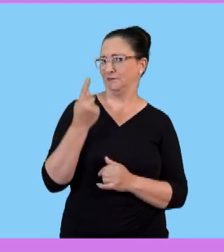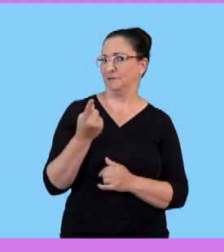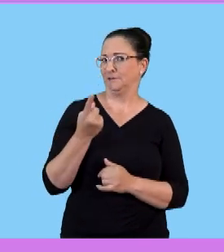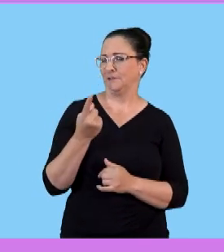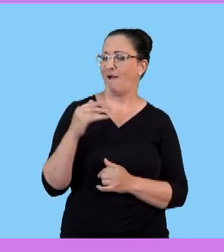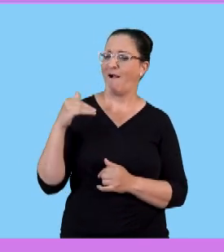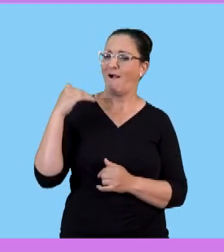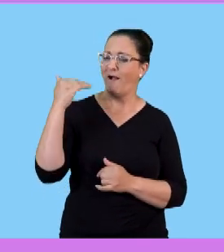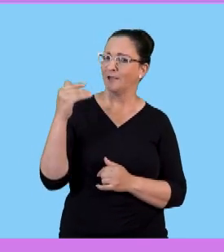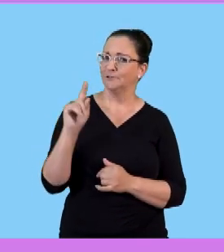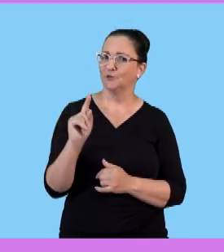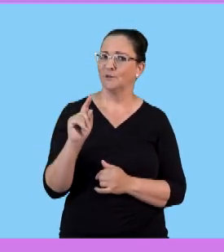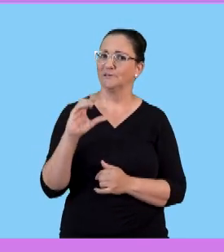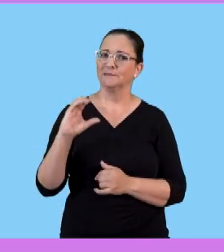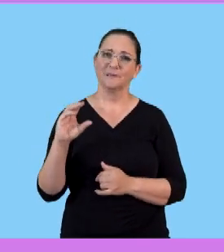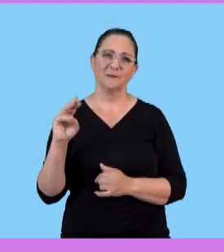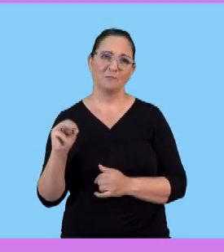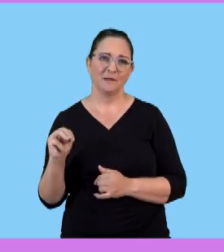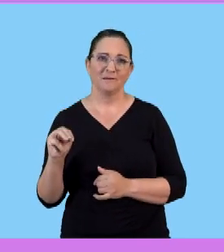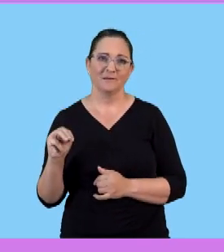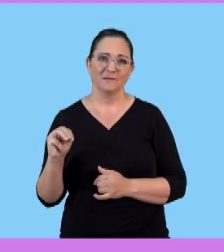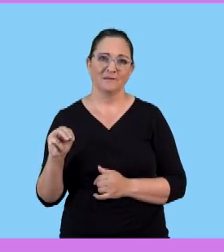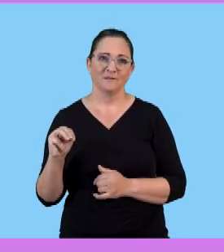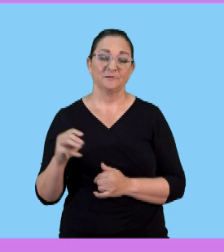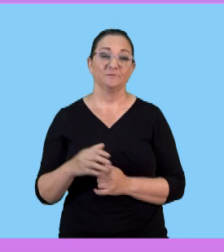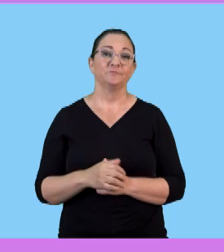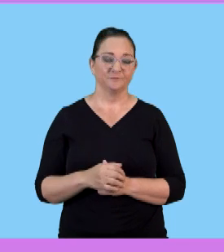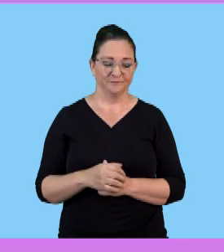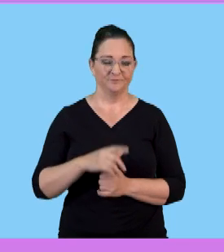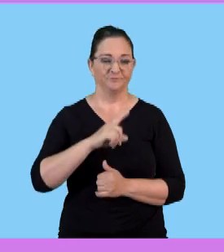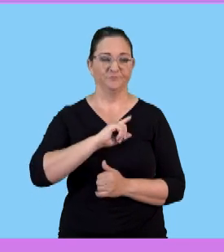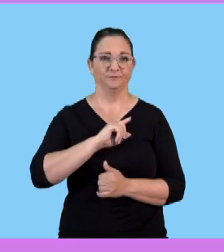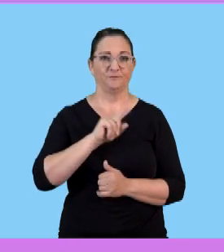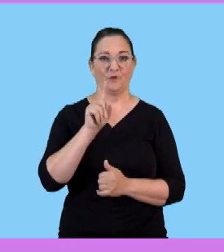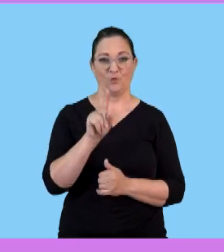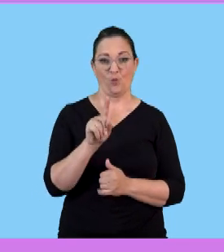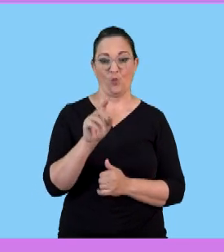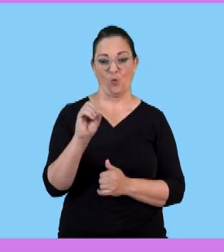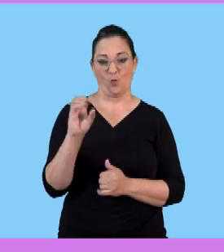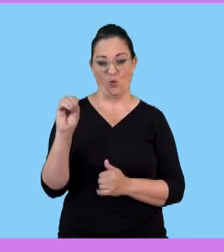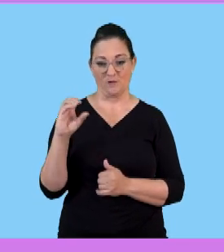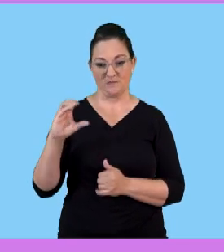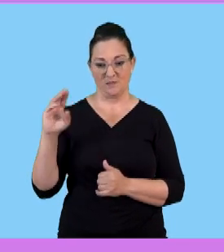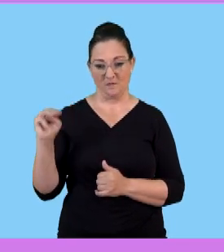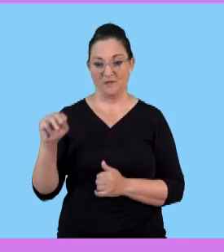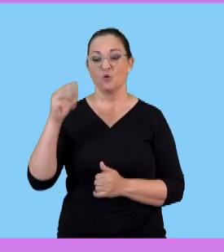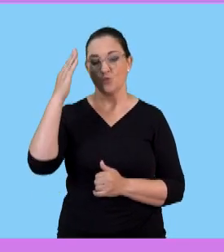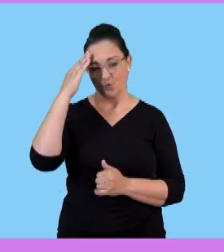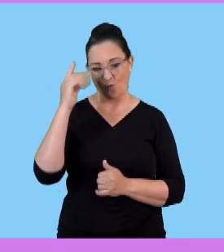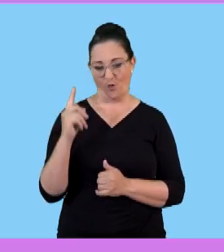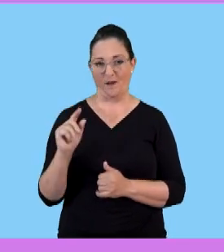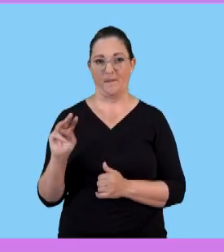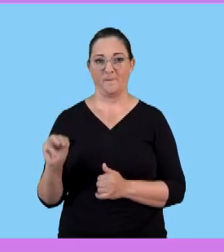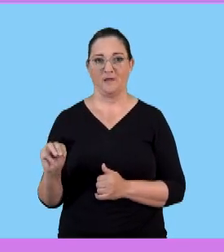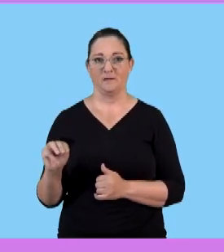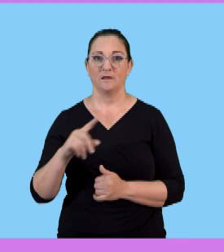now here, the height is given in centimeters, okay? So therefore, we know 100 centimeters equals 1 meter,